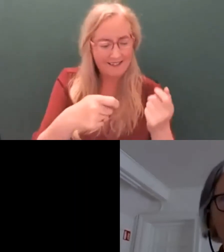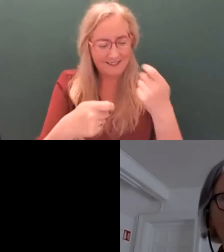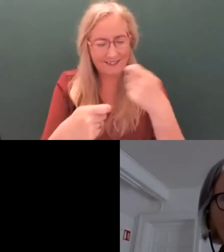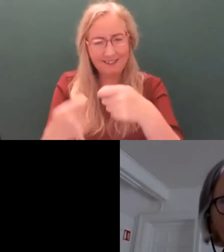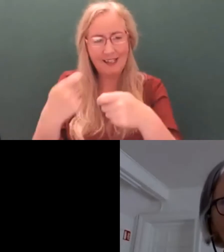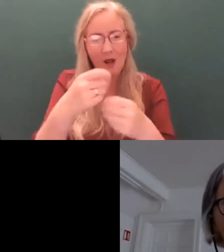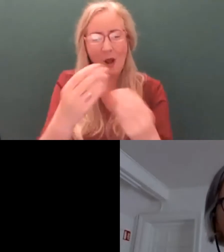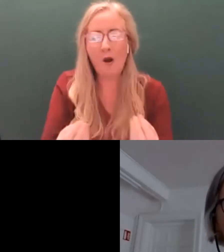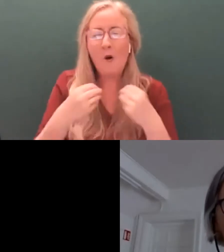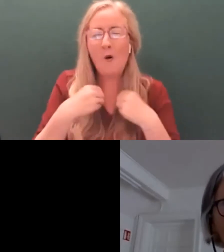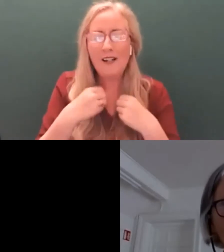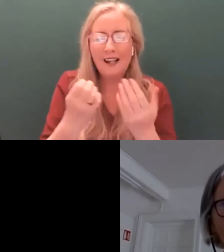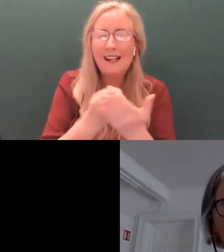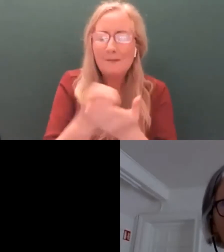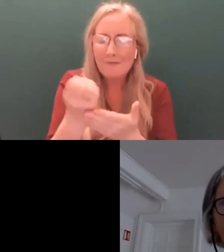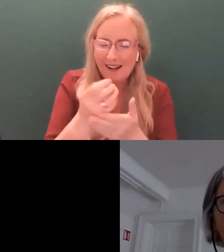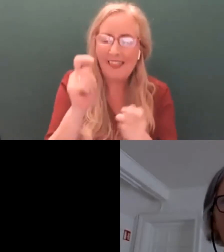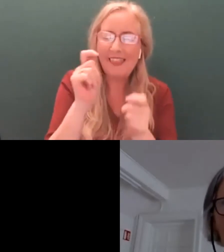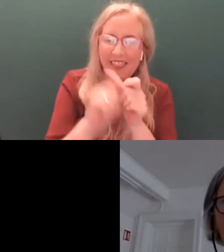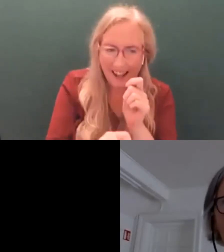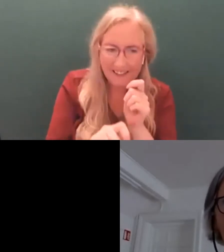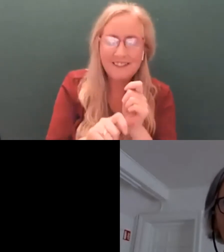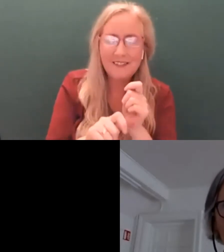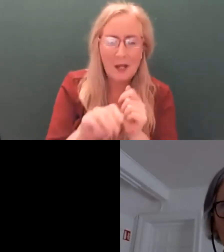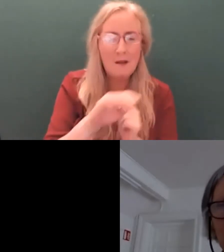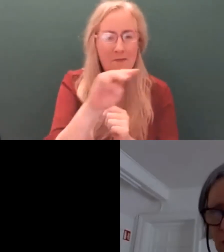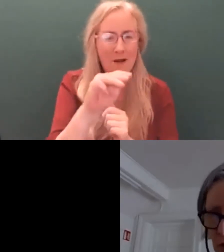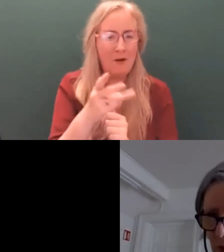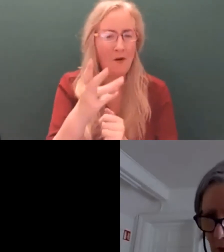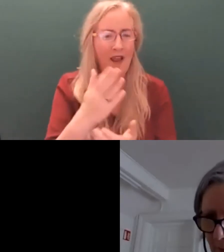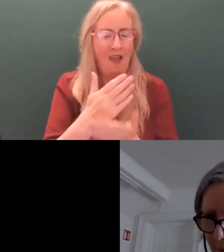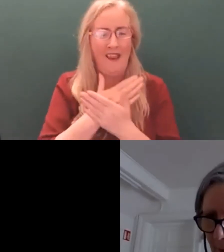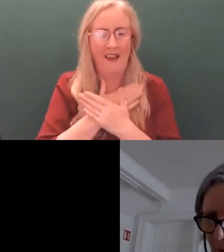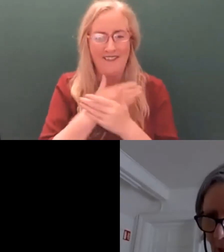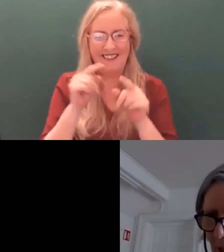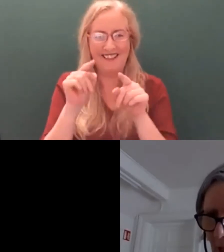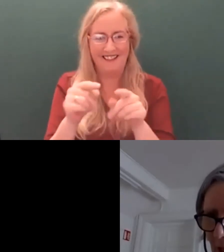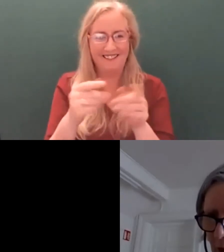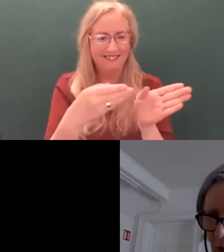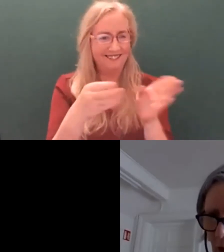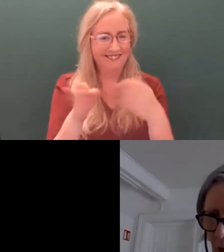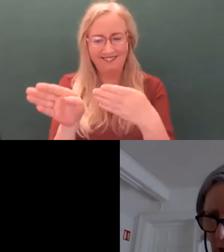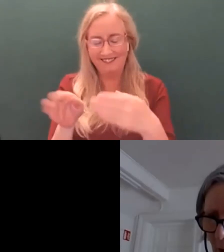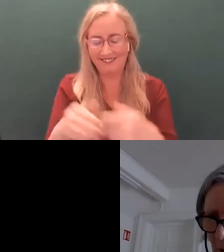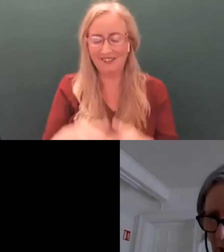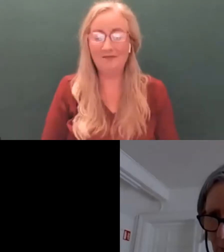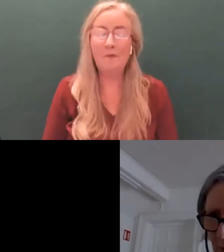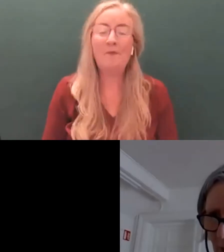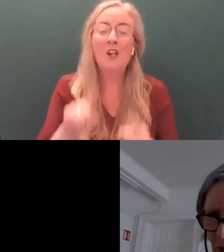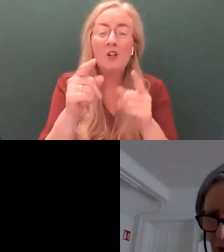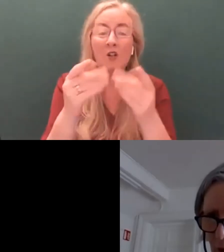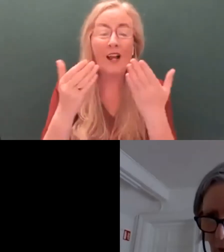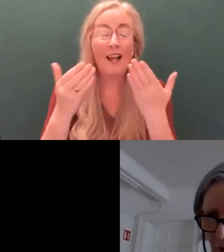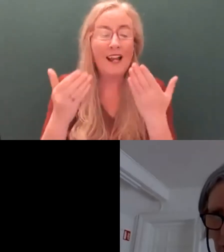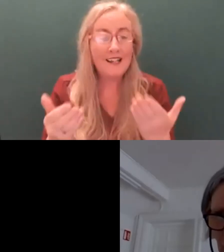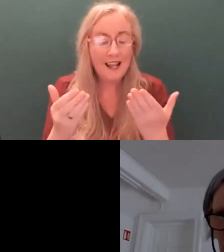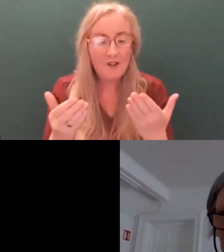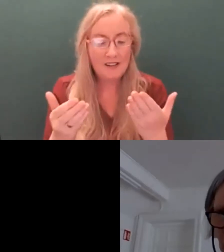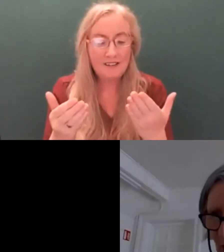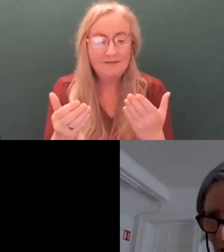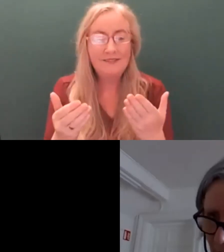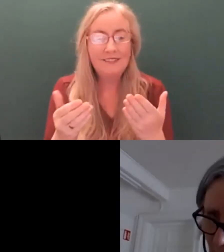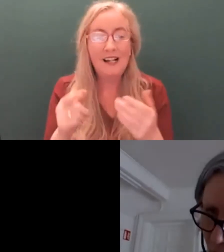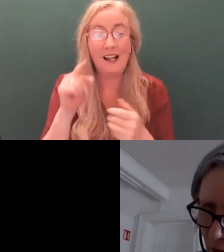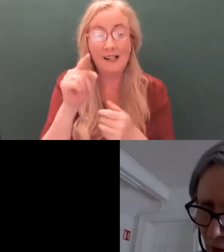explanation. And soon you'll find people love good photographs on Twitter. So now we come to someone who